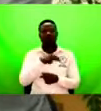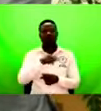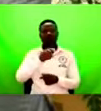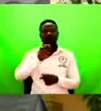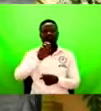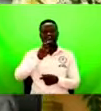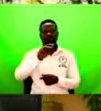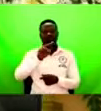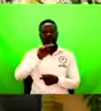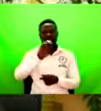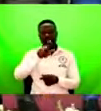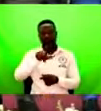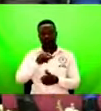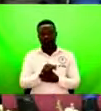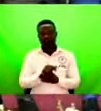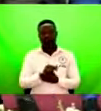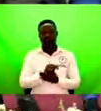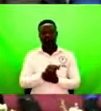Kenny.